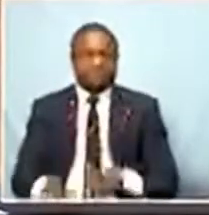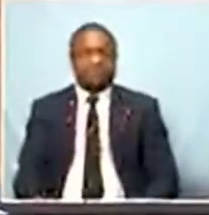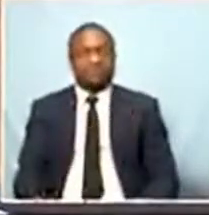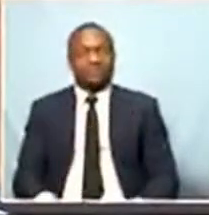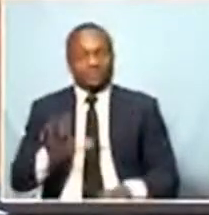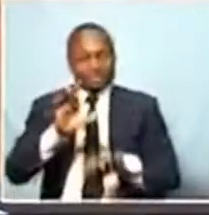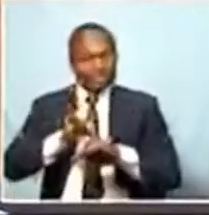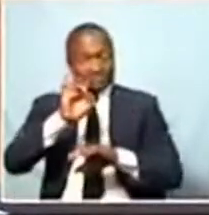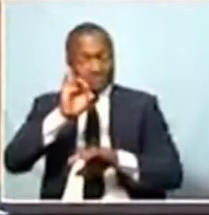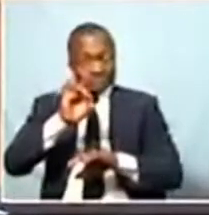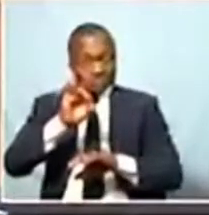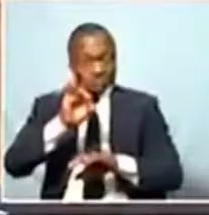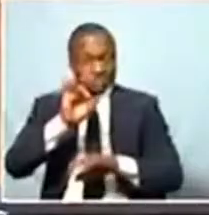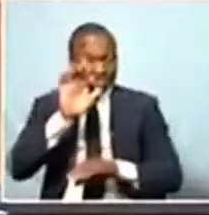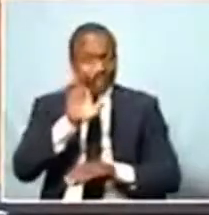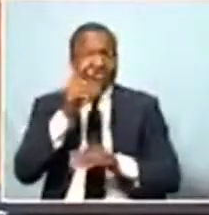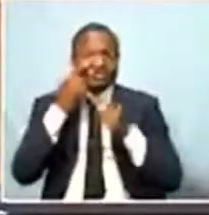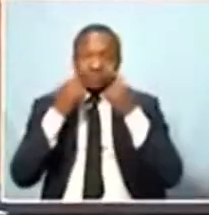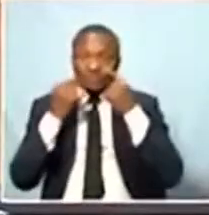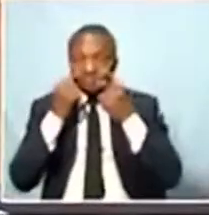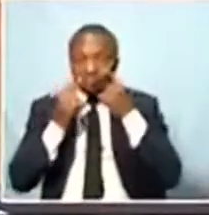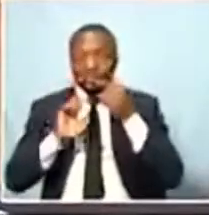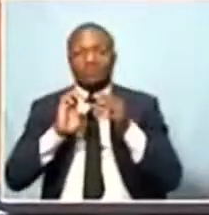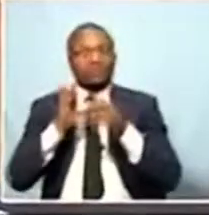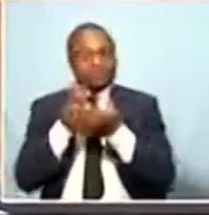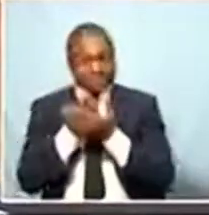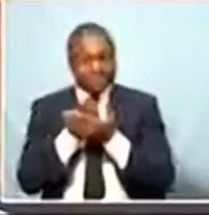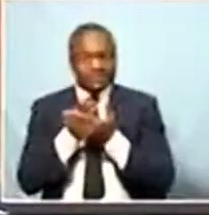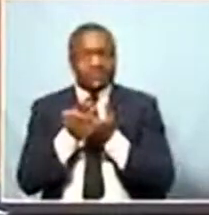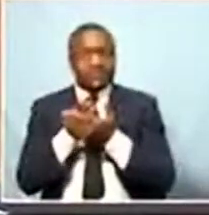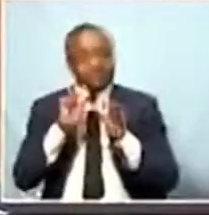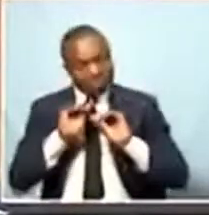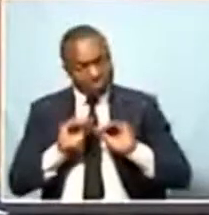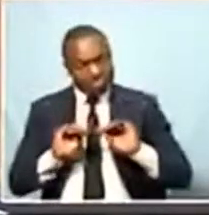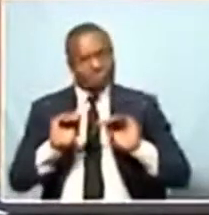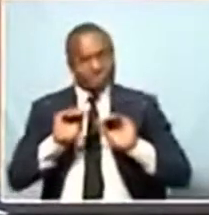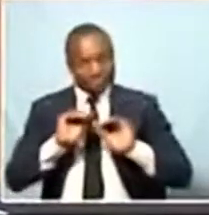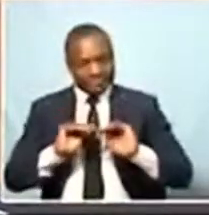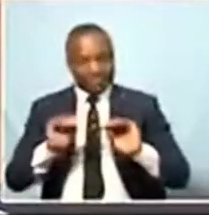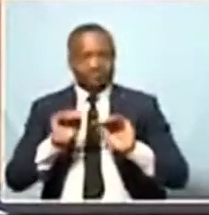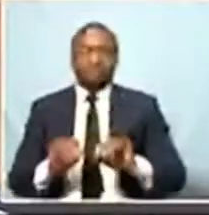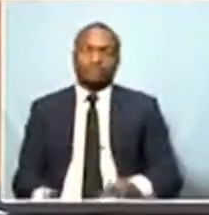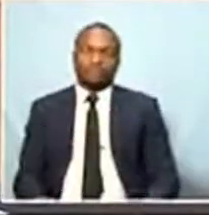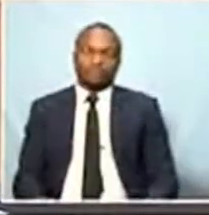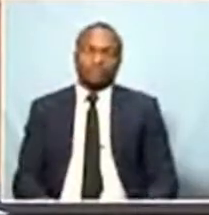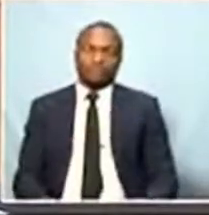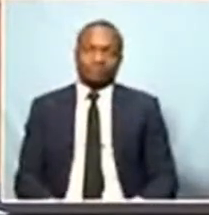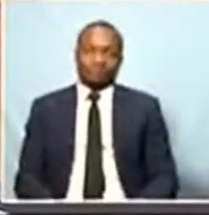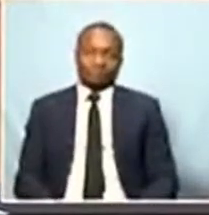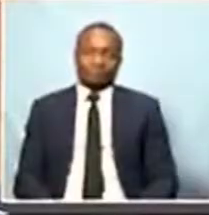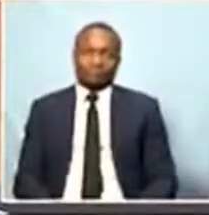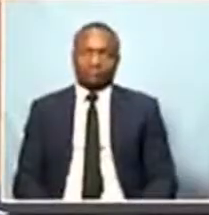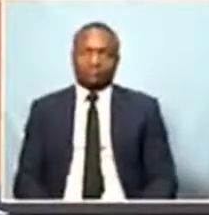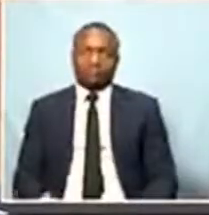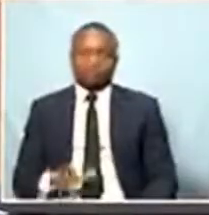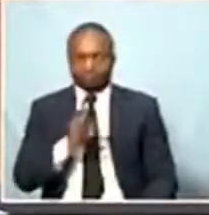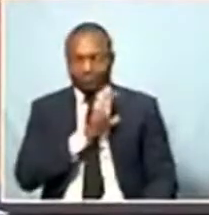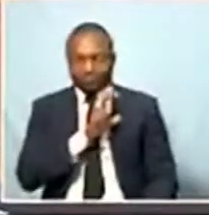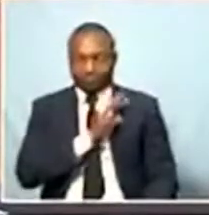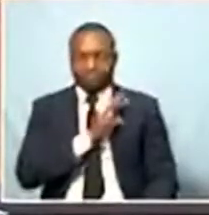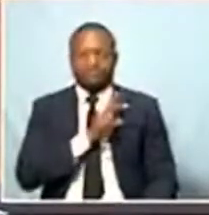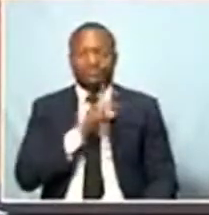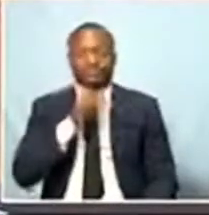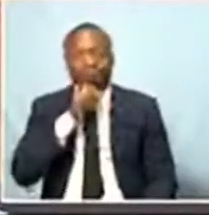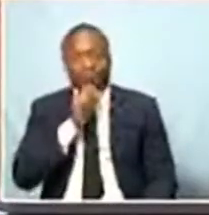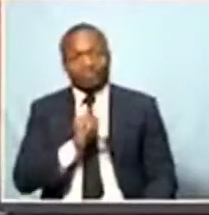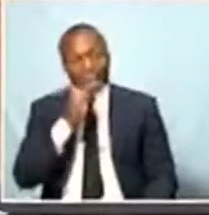Anchoring on your far cry for engagement, for capacity building of the policemen, do you